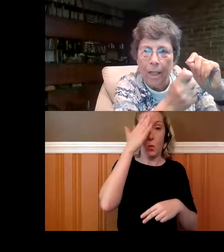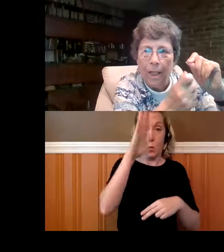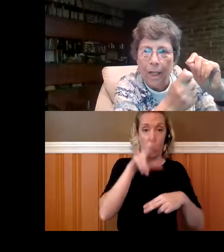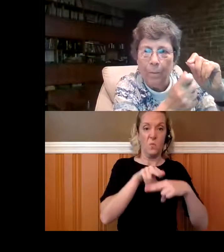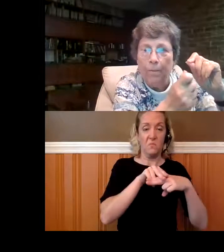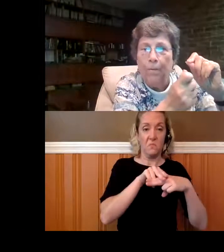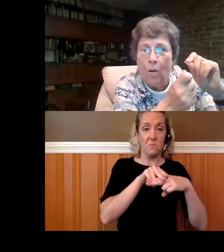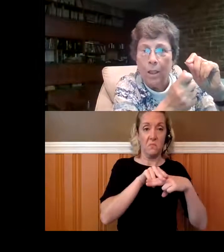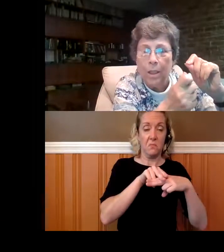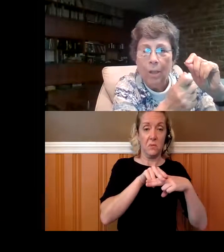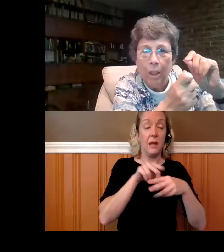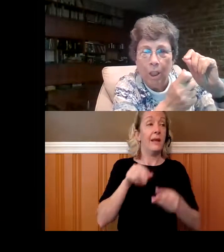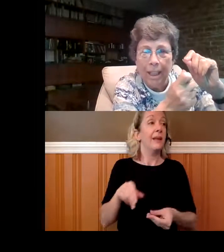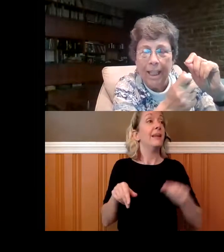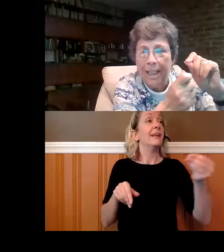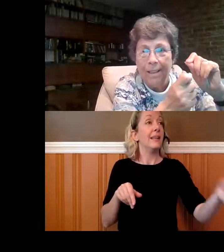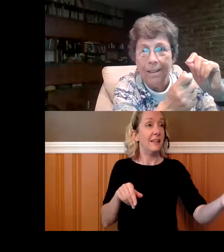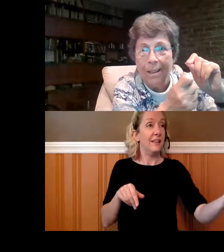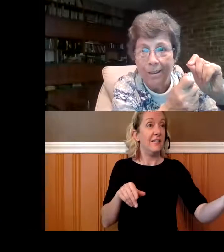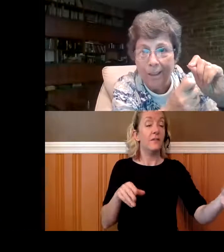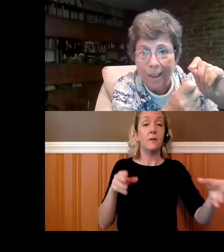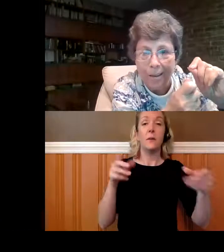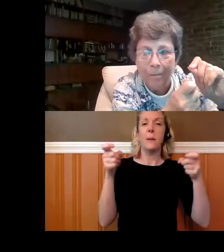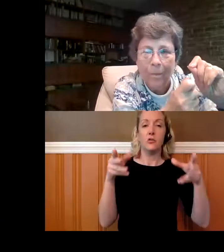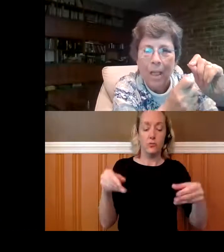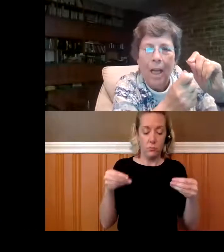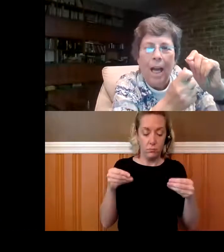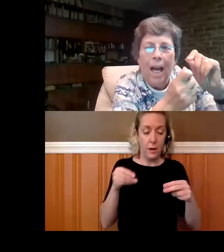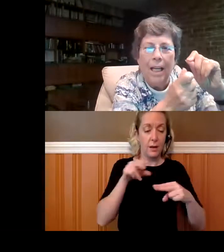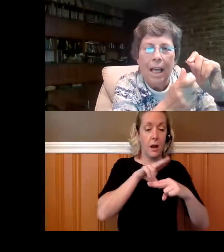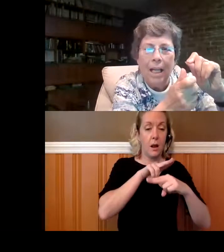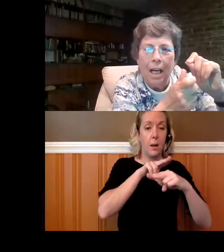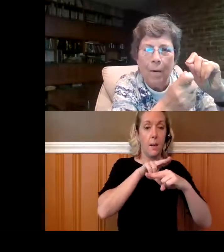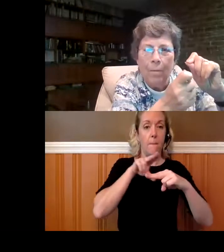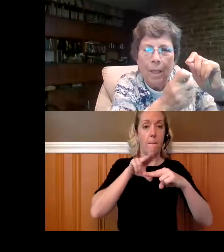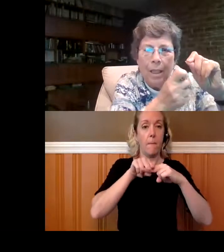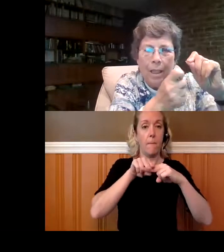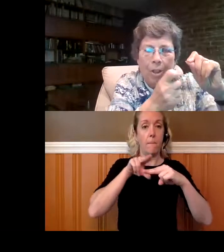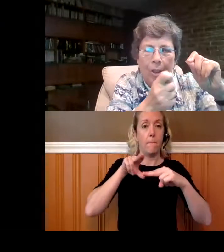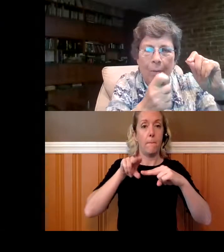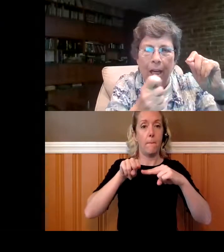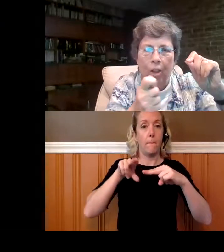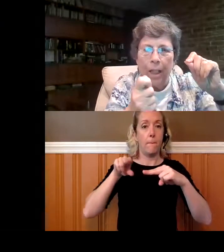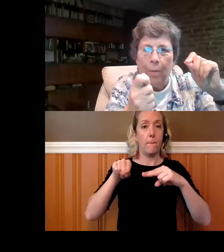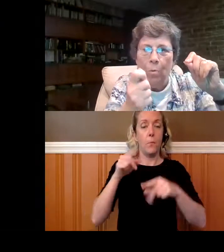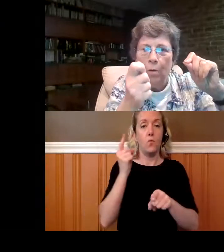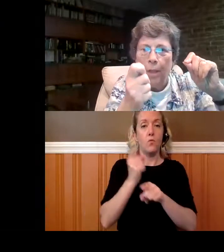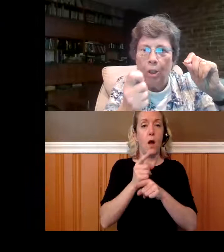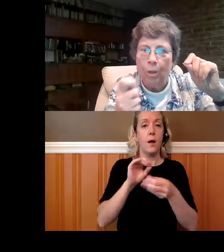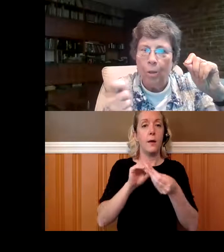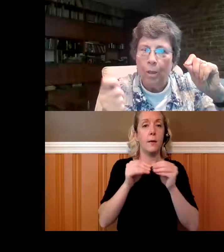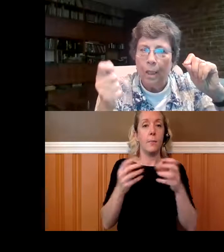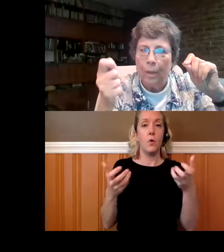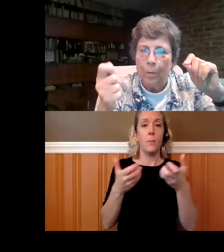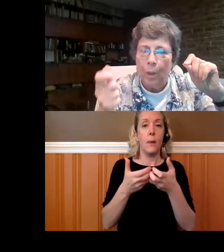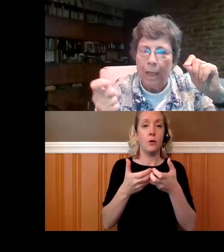yet. And then the manager can move it to place the clip on the number of the track. When